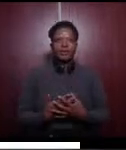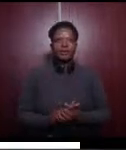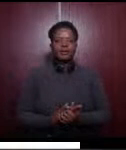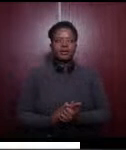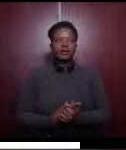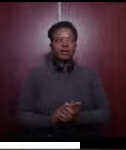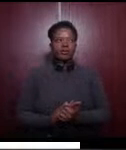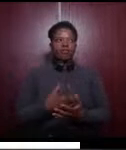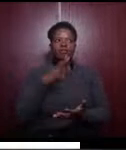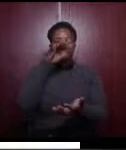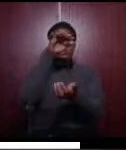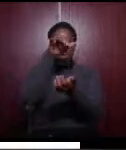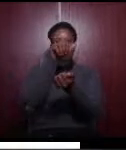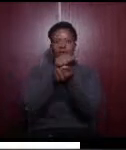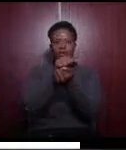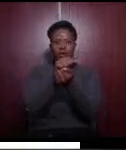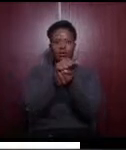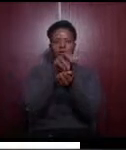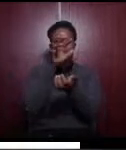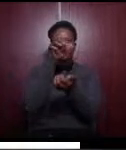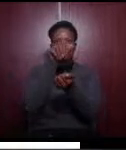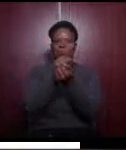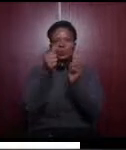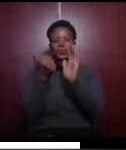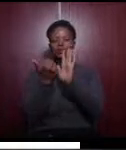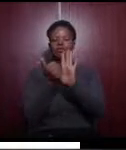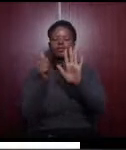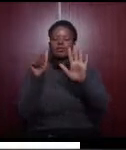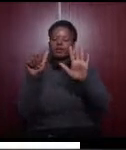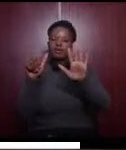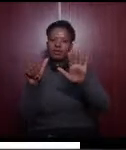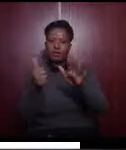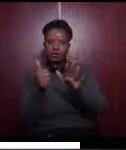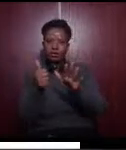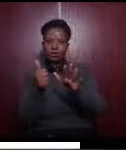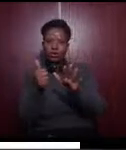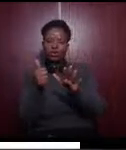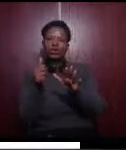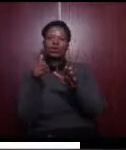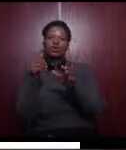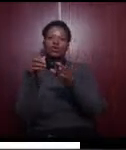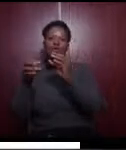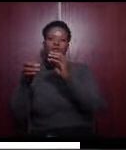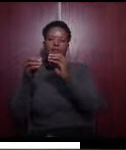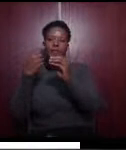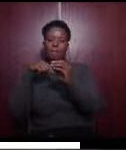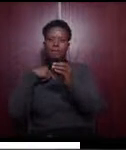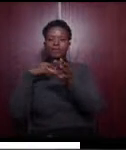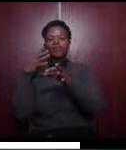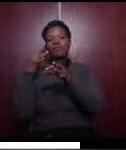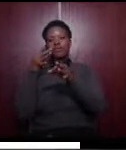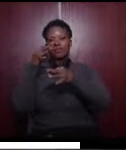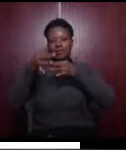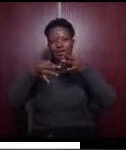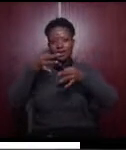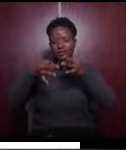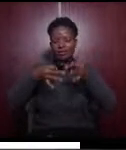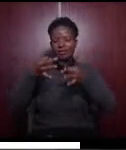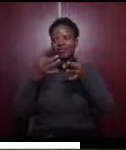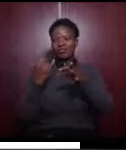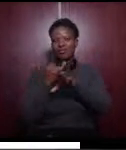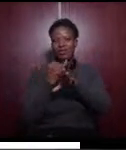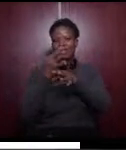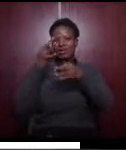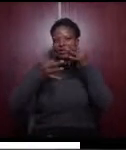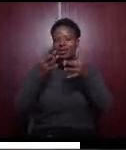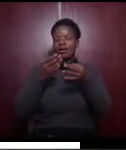And then clause 8 of the bill seeks to amend section 36. As I indicated earlier, it talks to